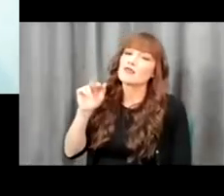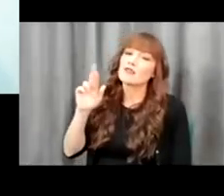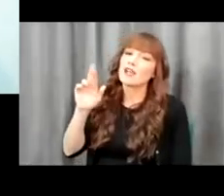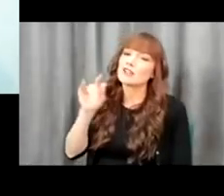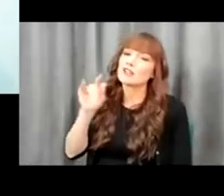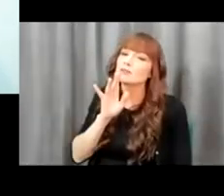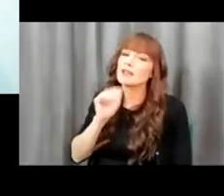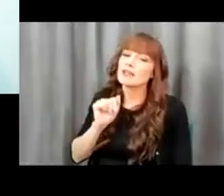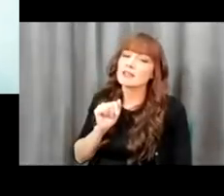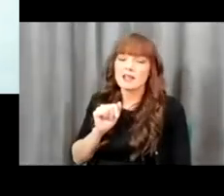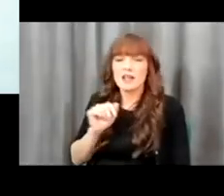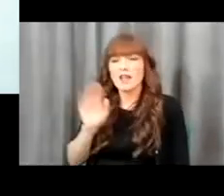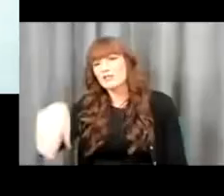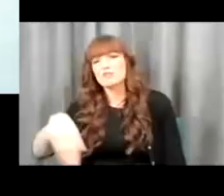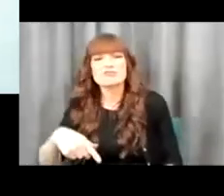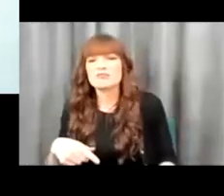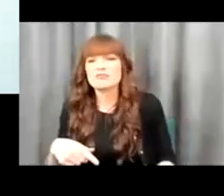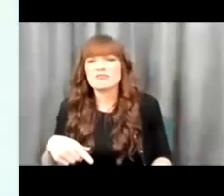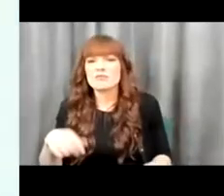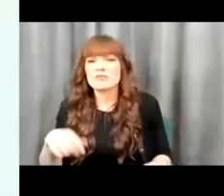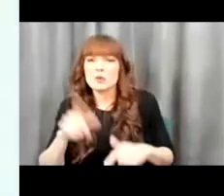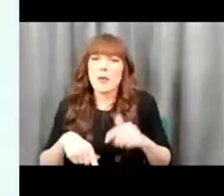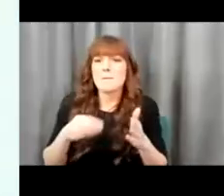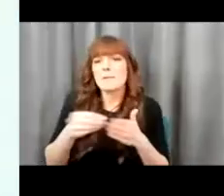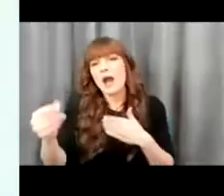speaking. You can't buy me.